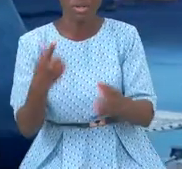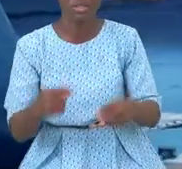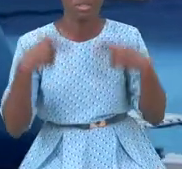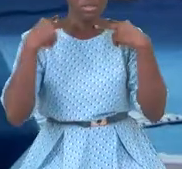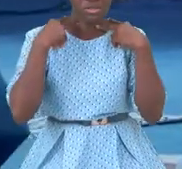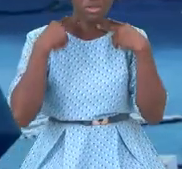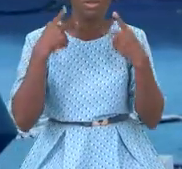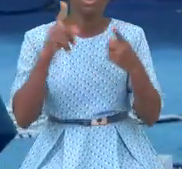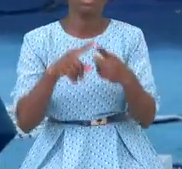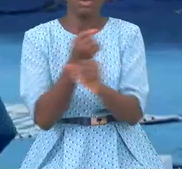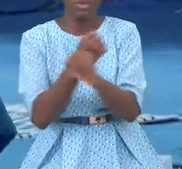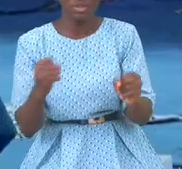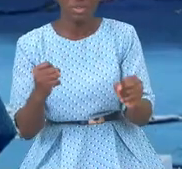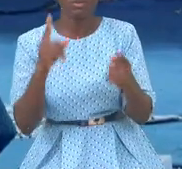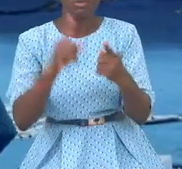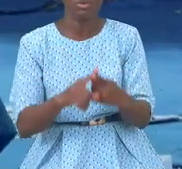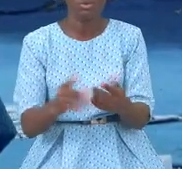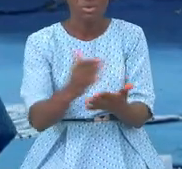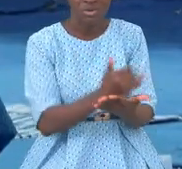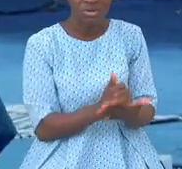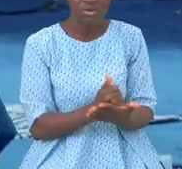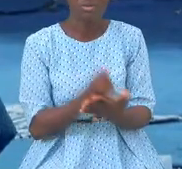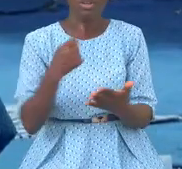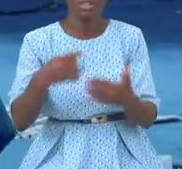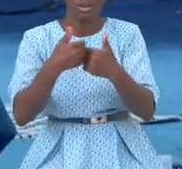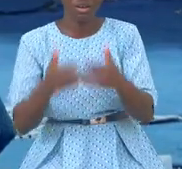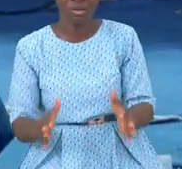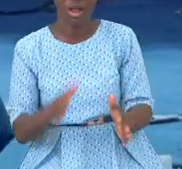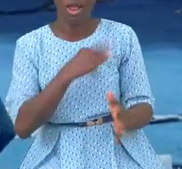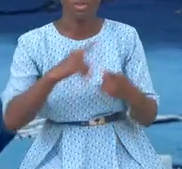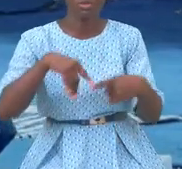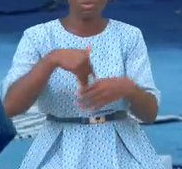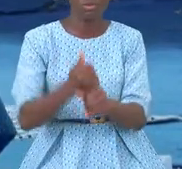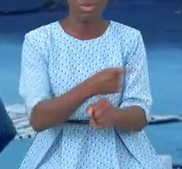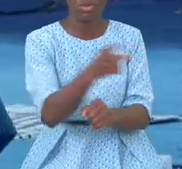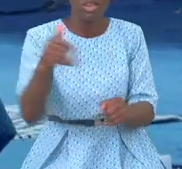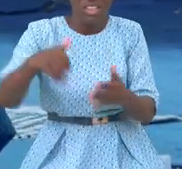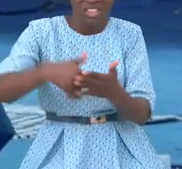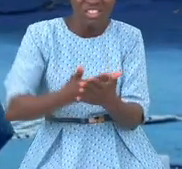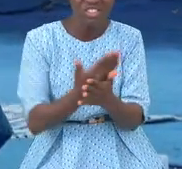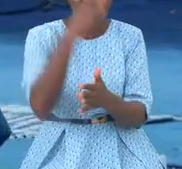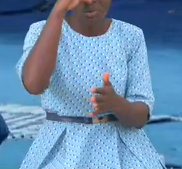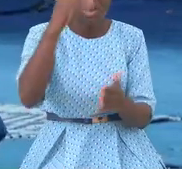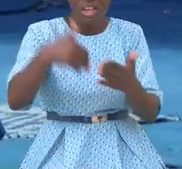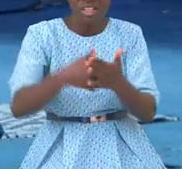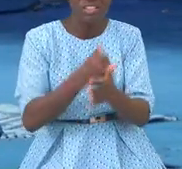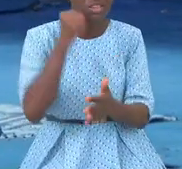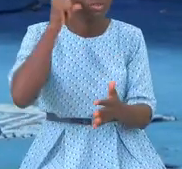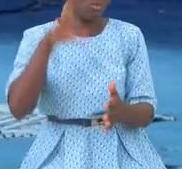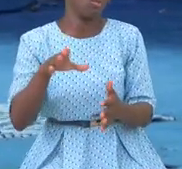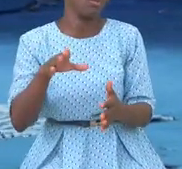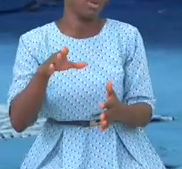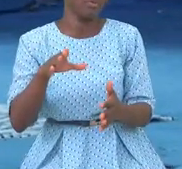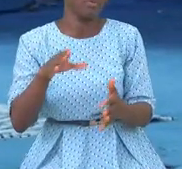to make you a new man, a new woman. Christ Jesus came into the world to